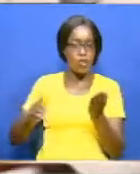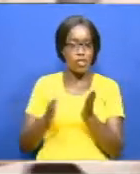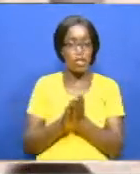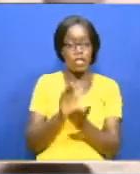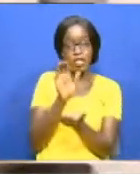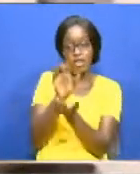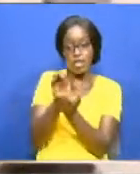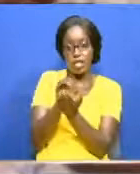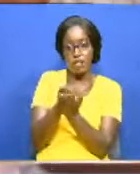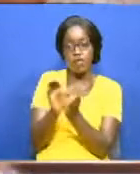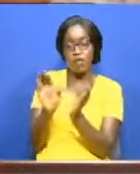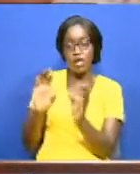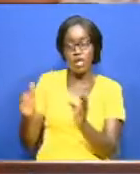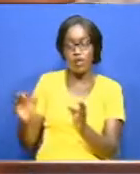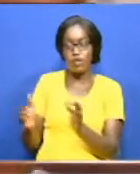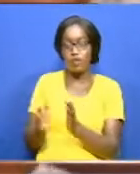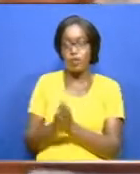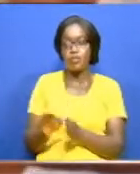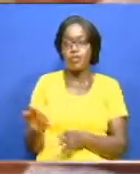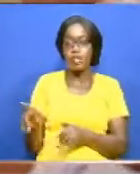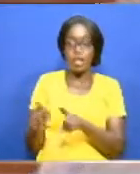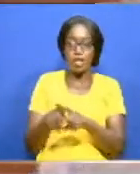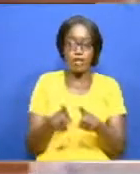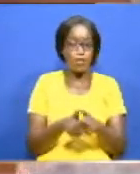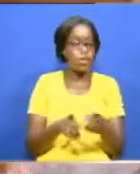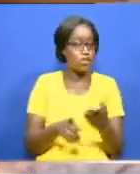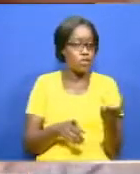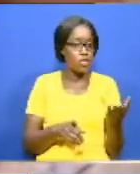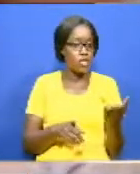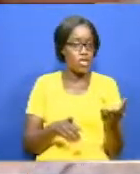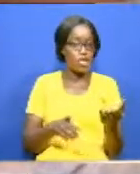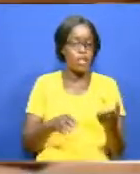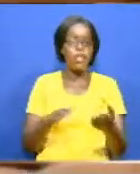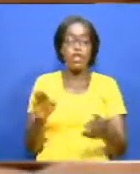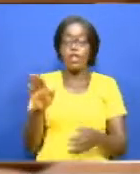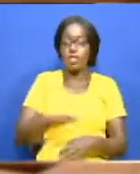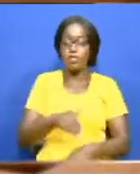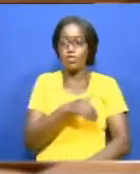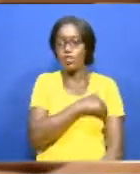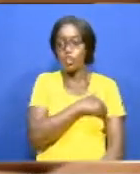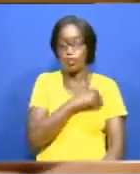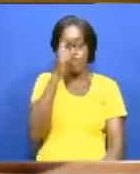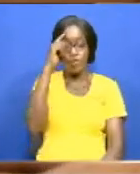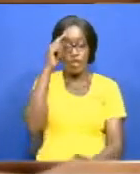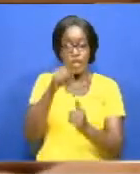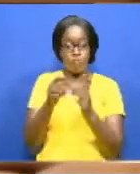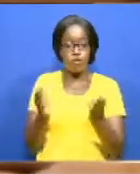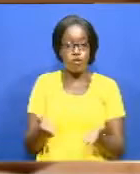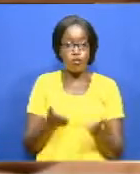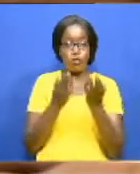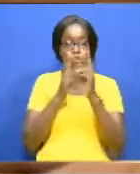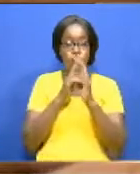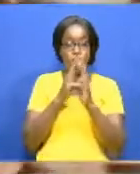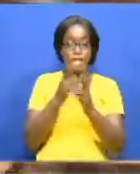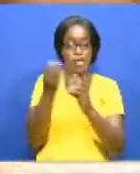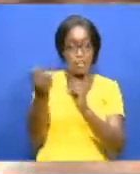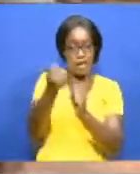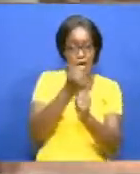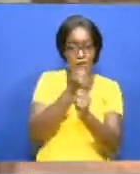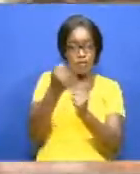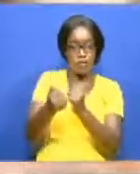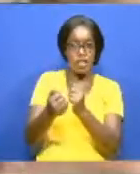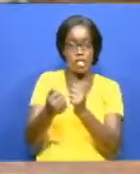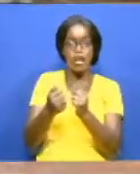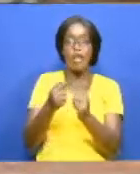River. According to Regional Chief Vitalis Wafula, the move is geared at boosting output, especially during this short planting